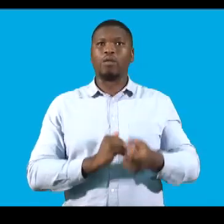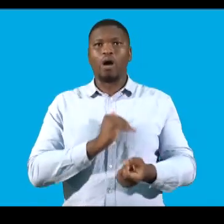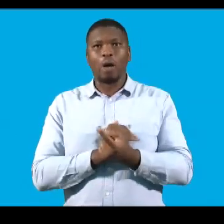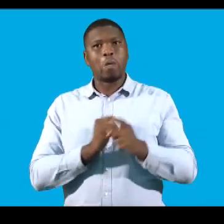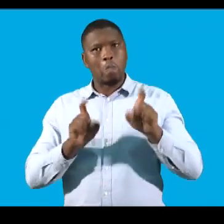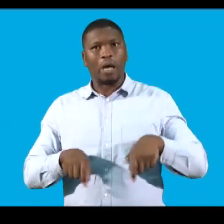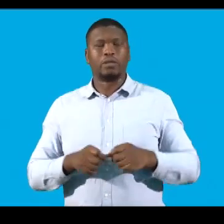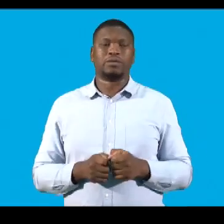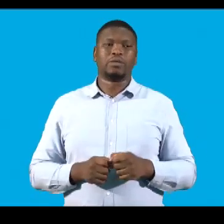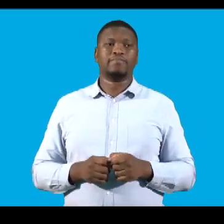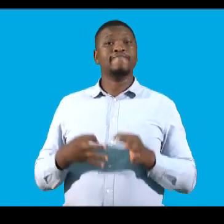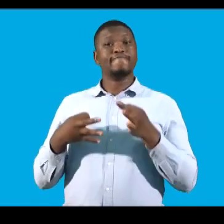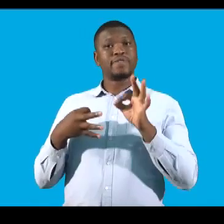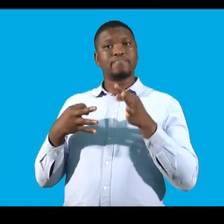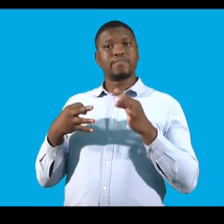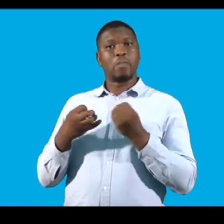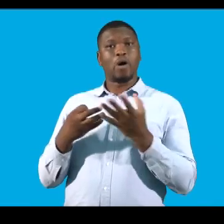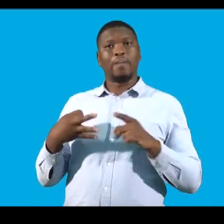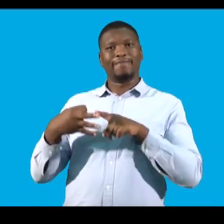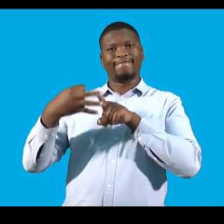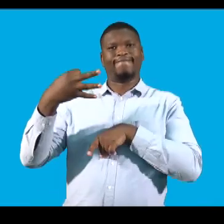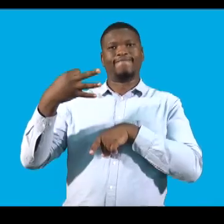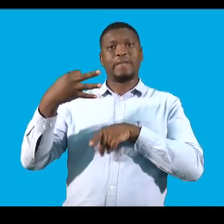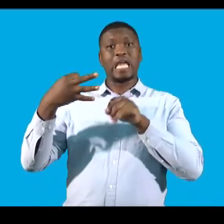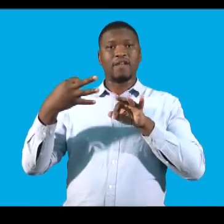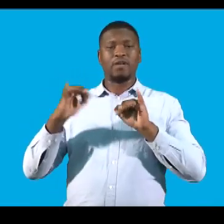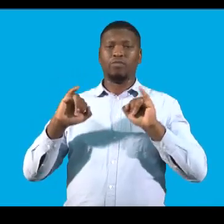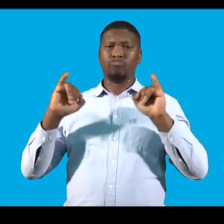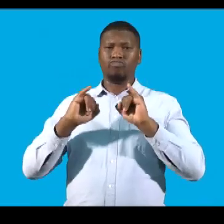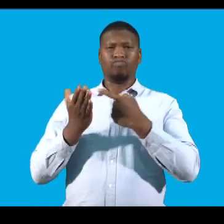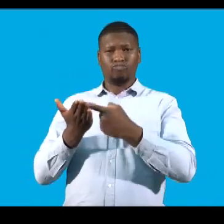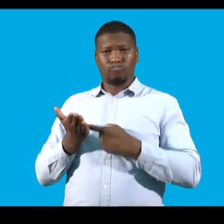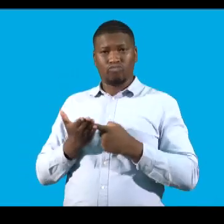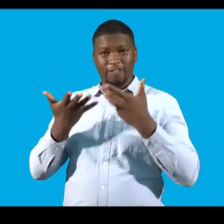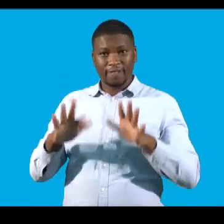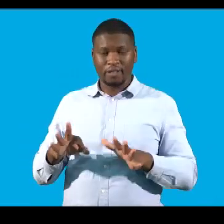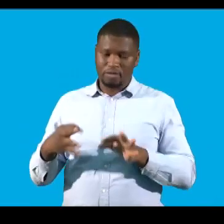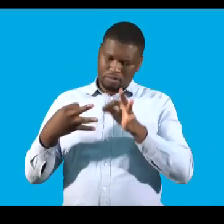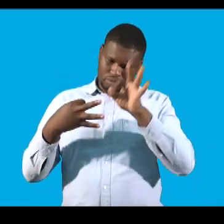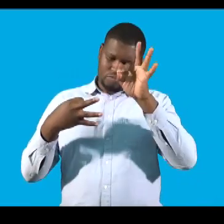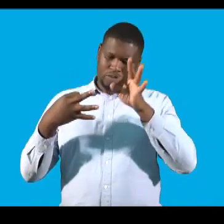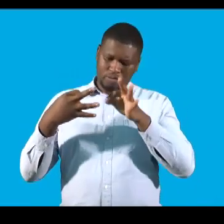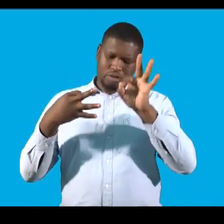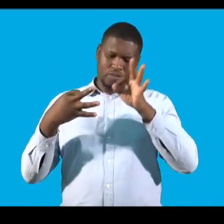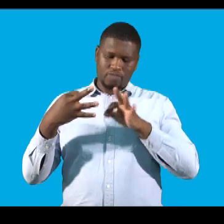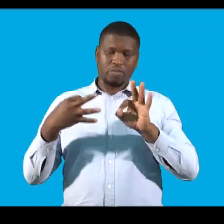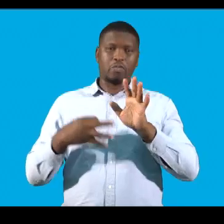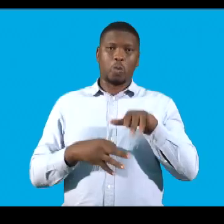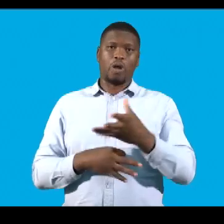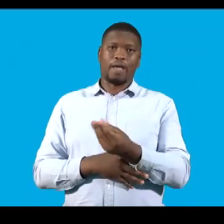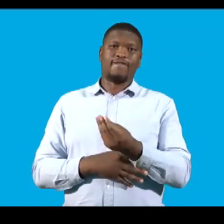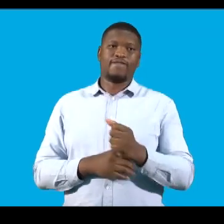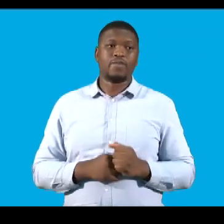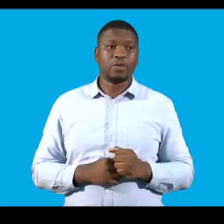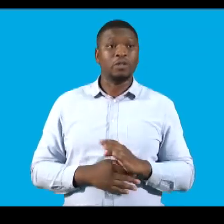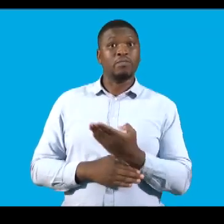happen. 3 marks are only given to you if a critical discussion is linked to the essential message.